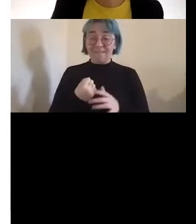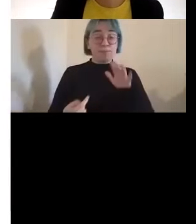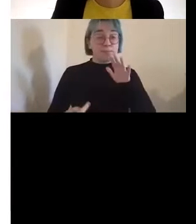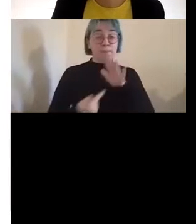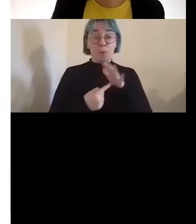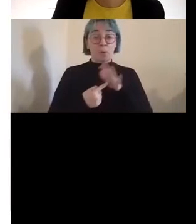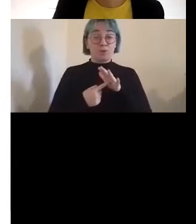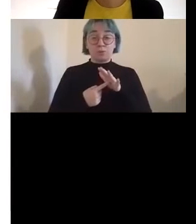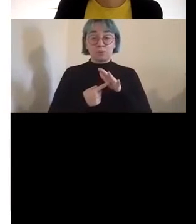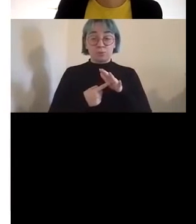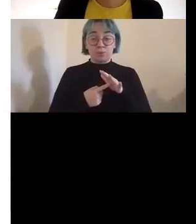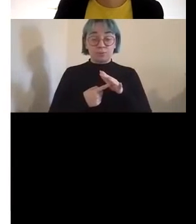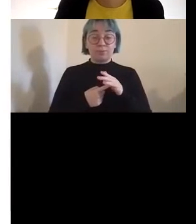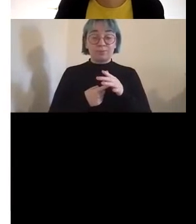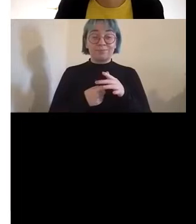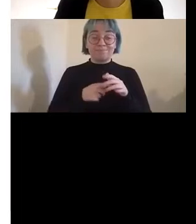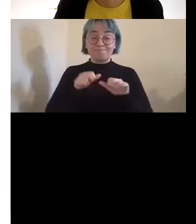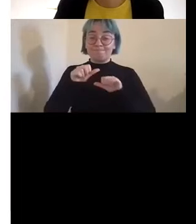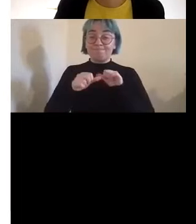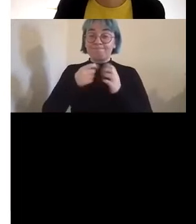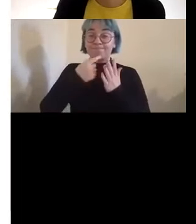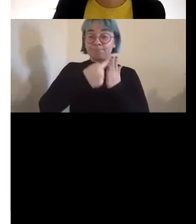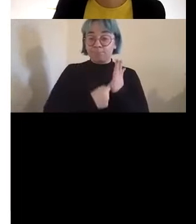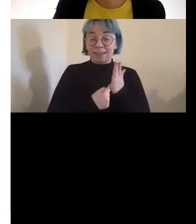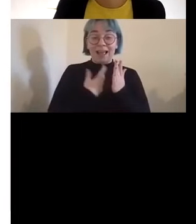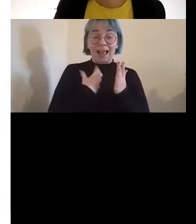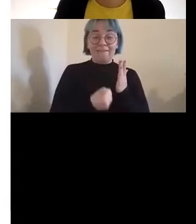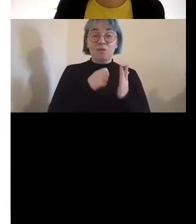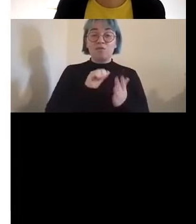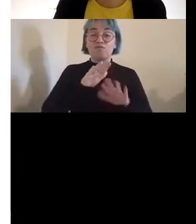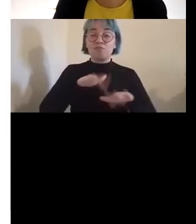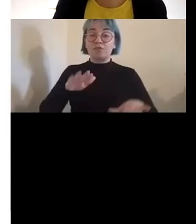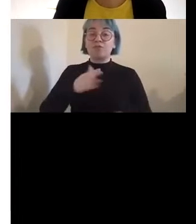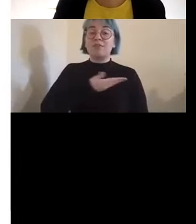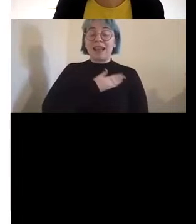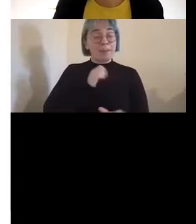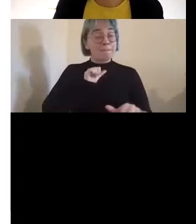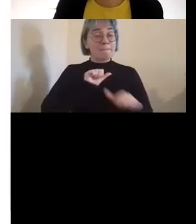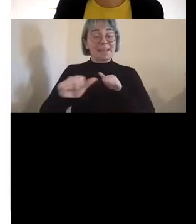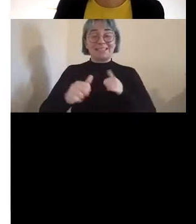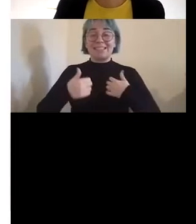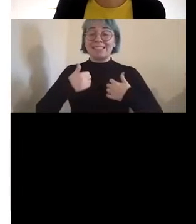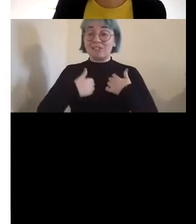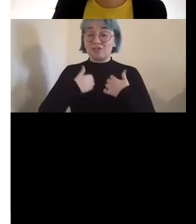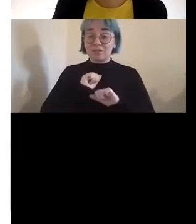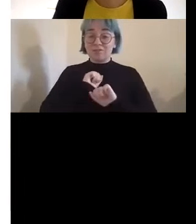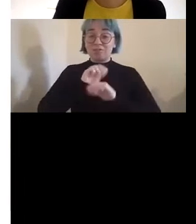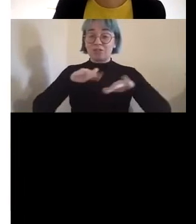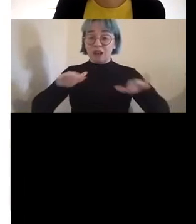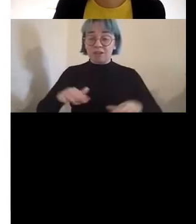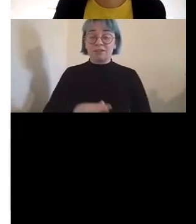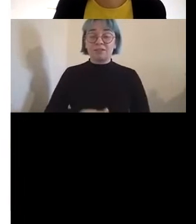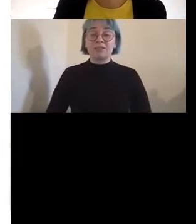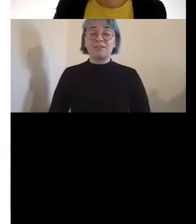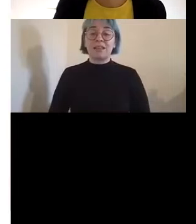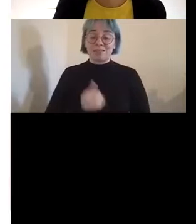principles set out in the UN Convention on the Rights of the Child: the best interests of the child principle, right to participate and right to